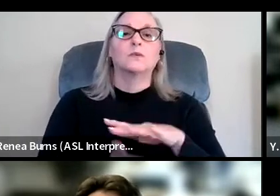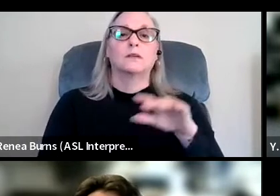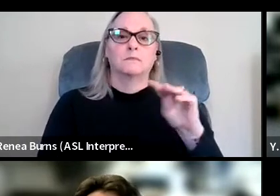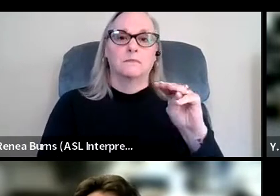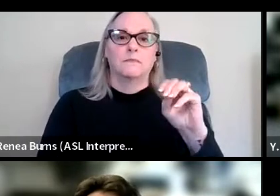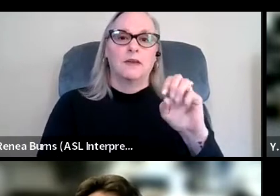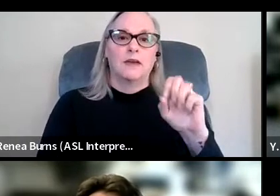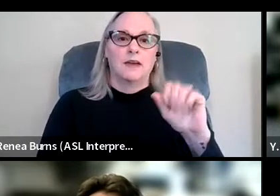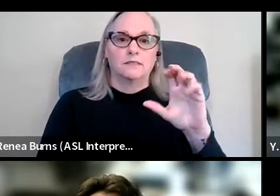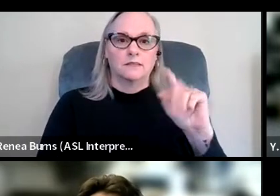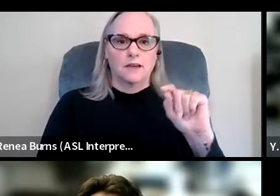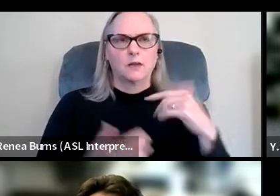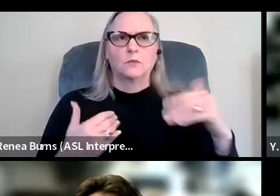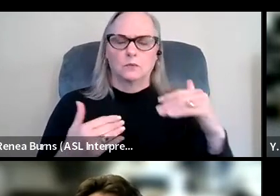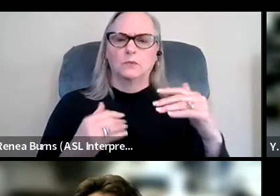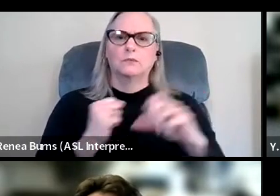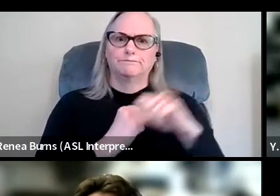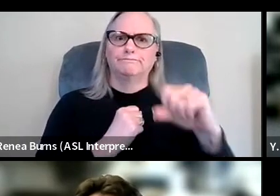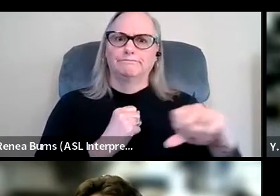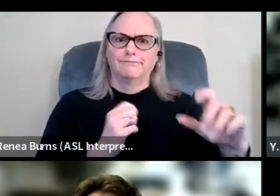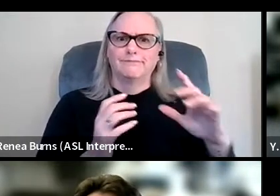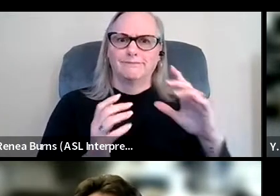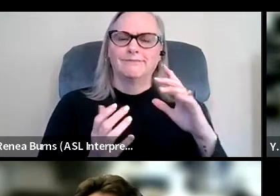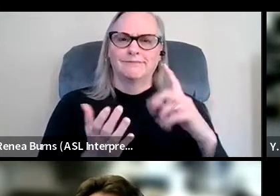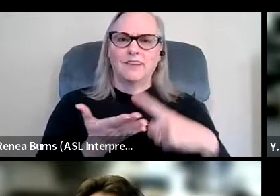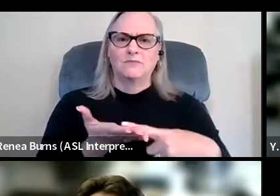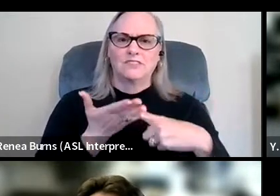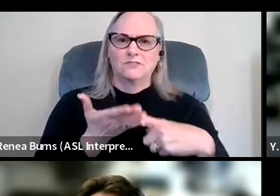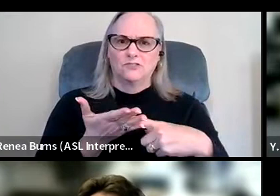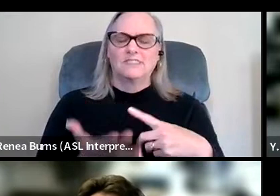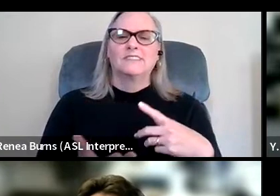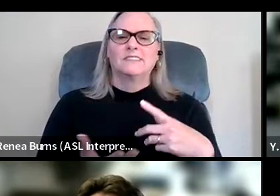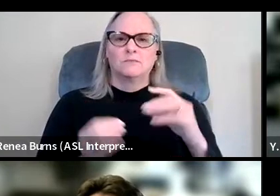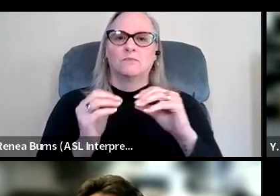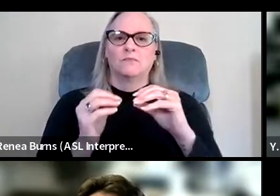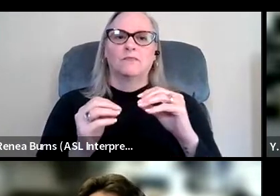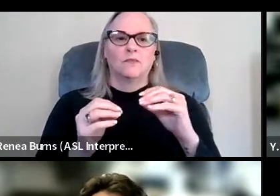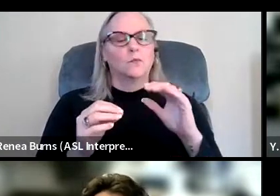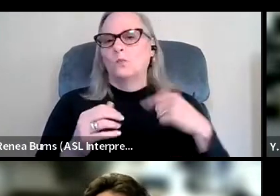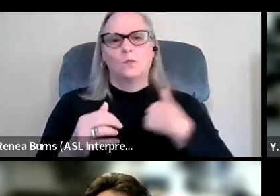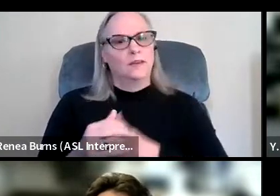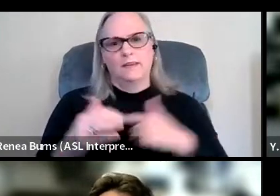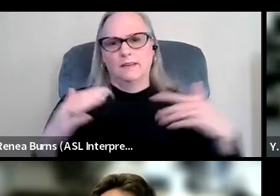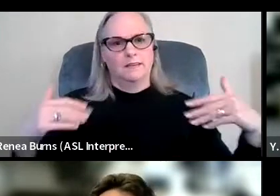long conversation, longer than today. And so that has not yet been